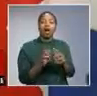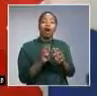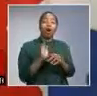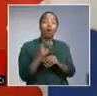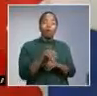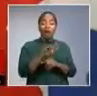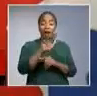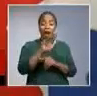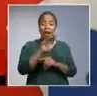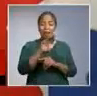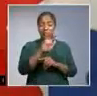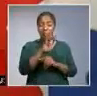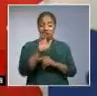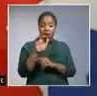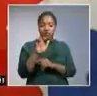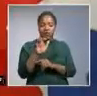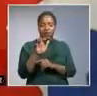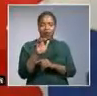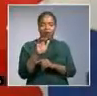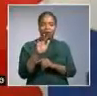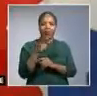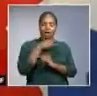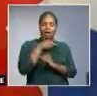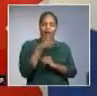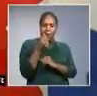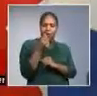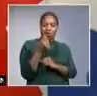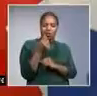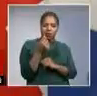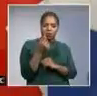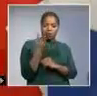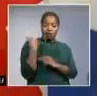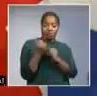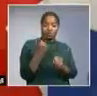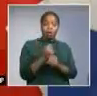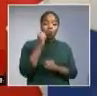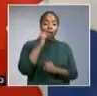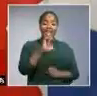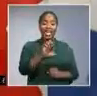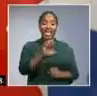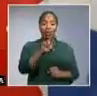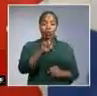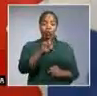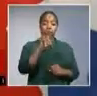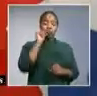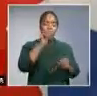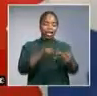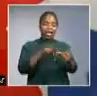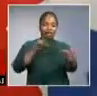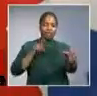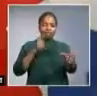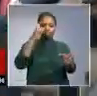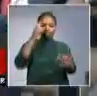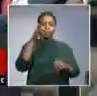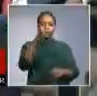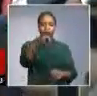billion last year. And we've agreed that as the UK prepares to leave the EU, we must think about how to grow that trade in the